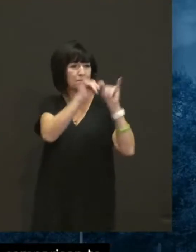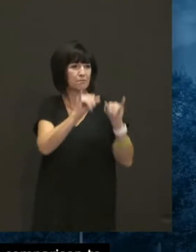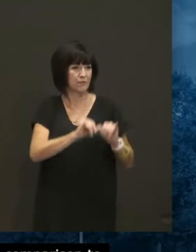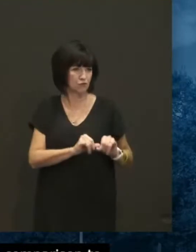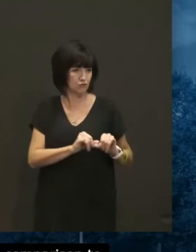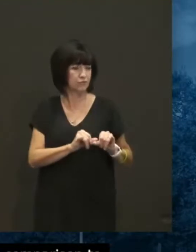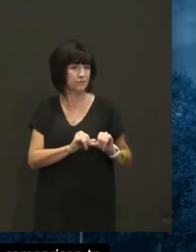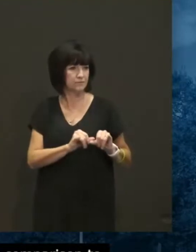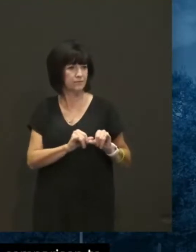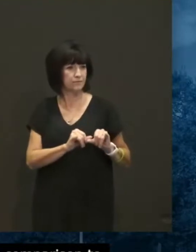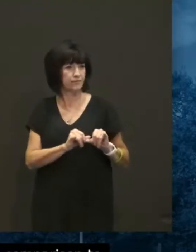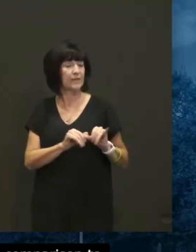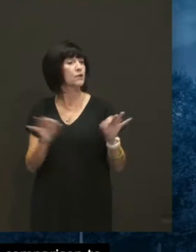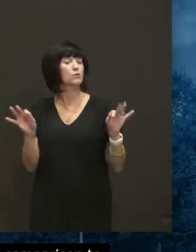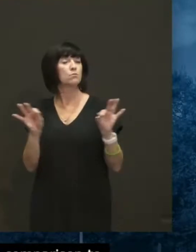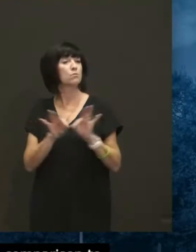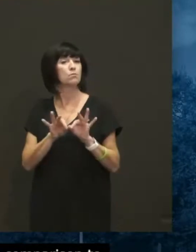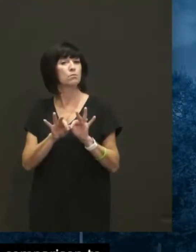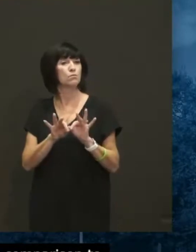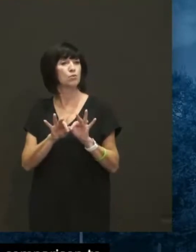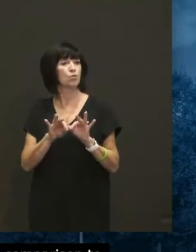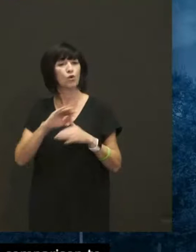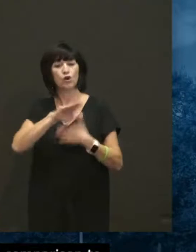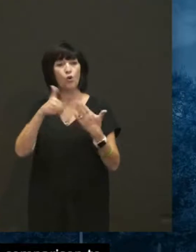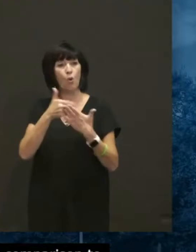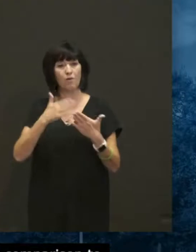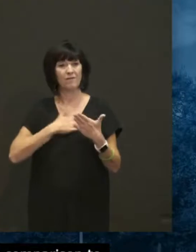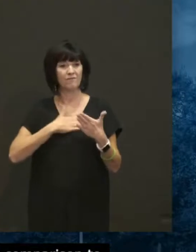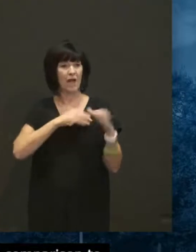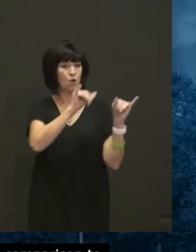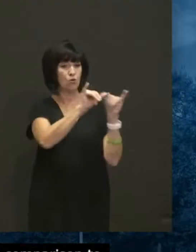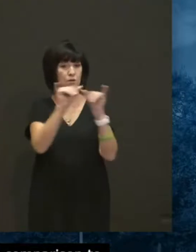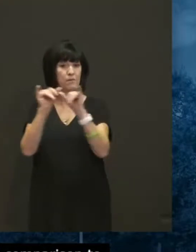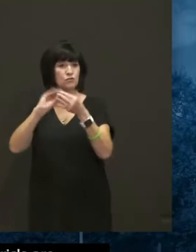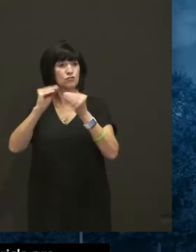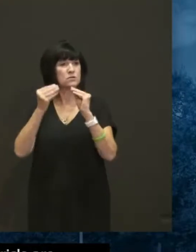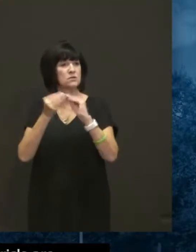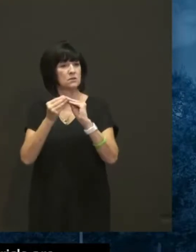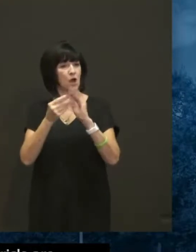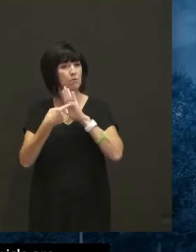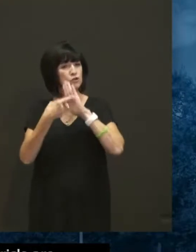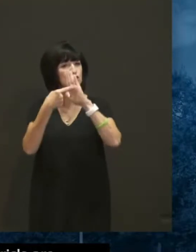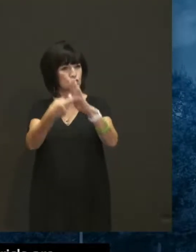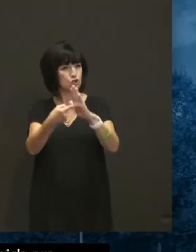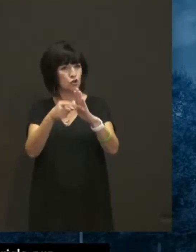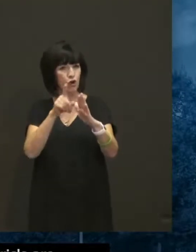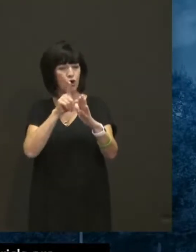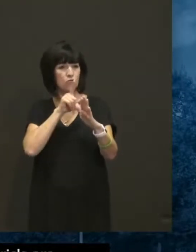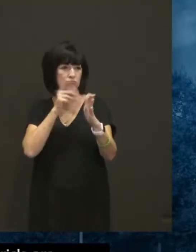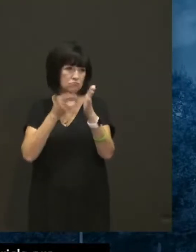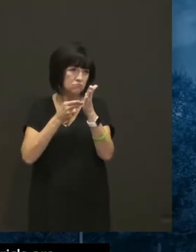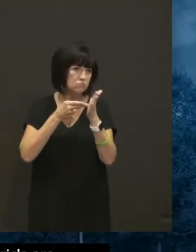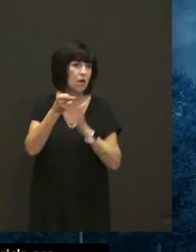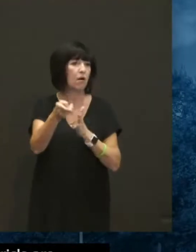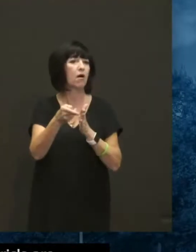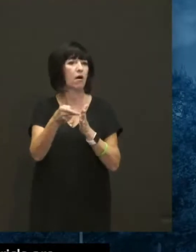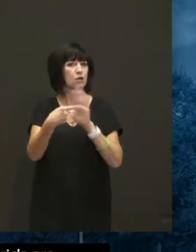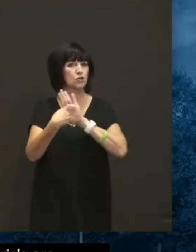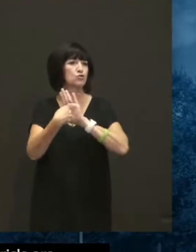it's important that that all of our metrics appropriately reflect what's really going on. We created